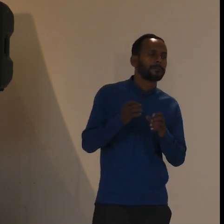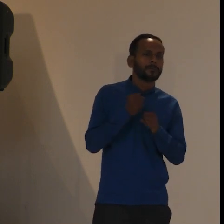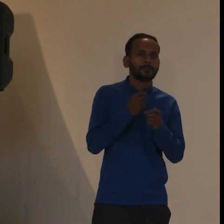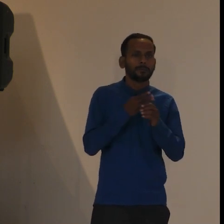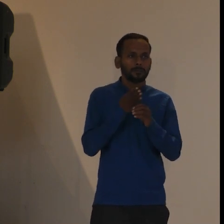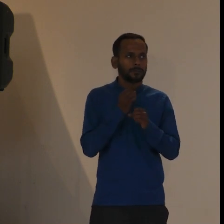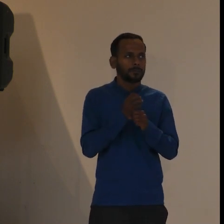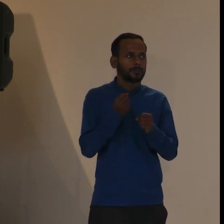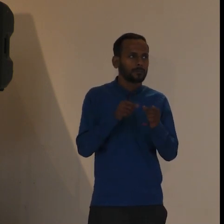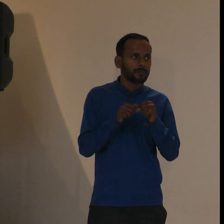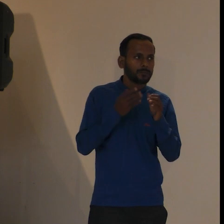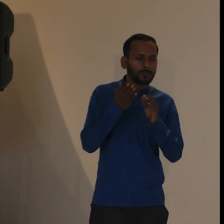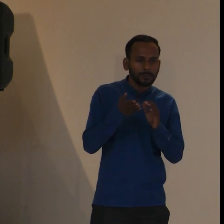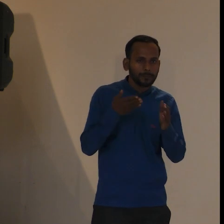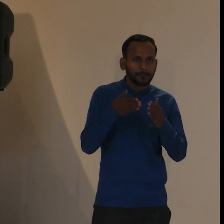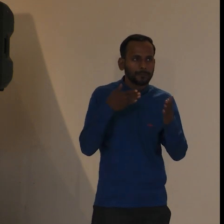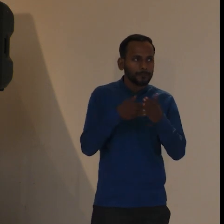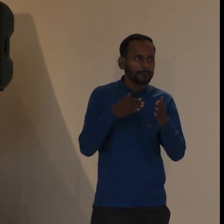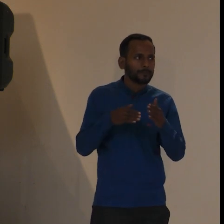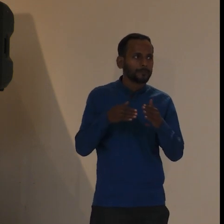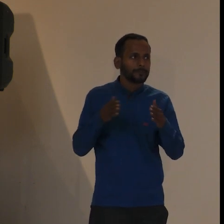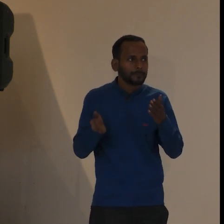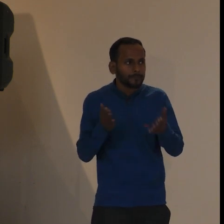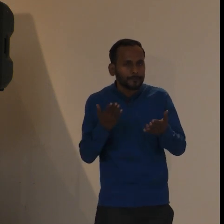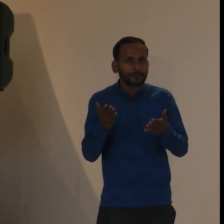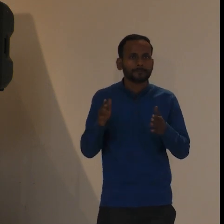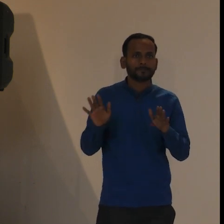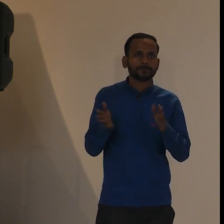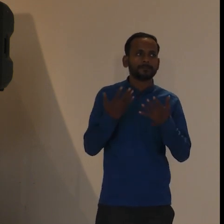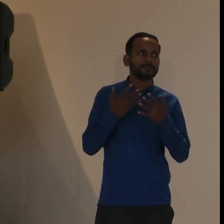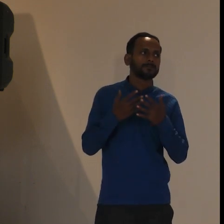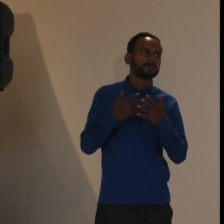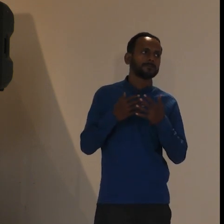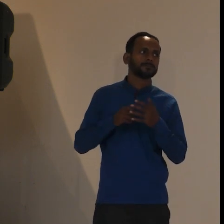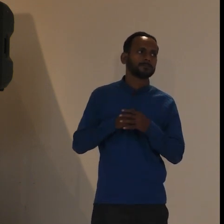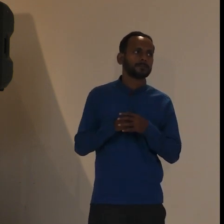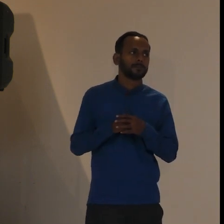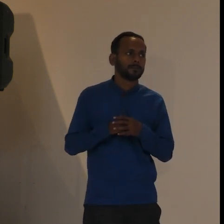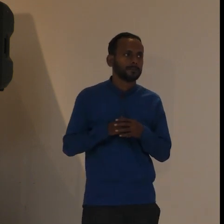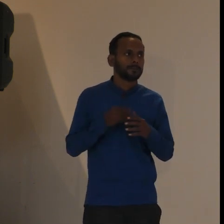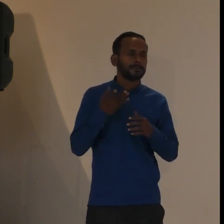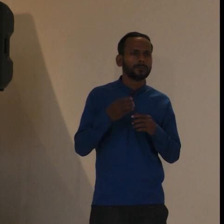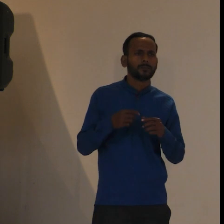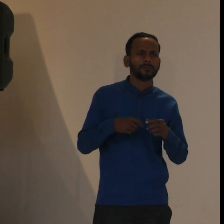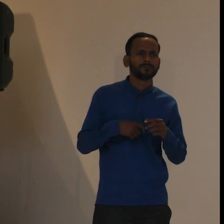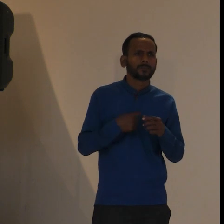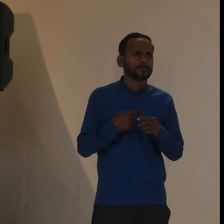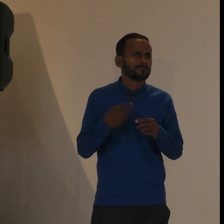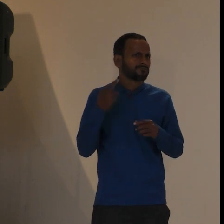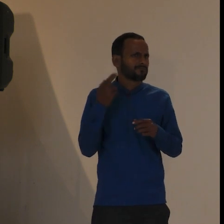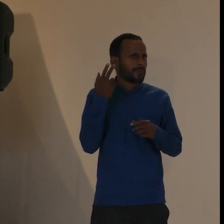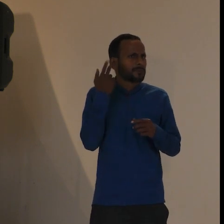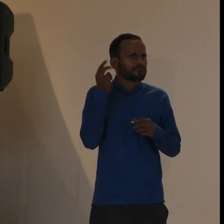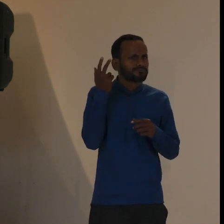where a small infant Jesus would be given to a bride as part of her dowry. And And I'm guessing it perhaps comes from